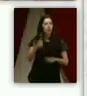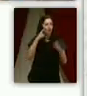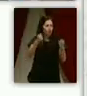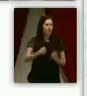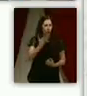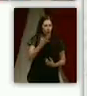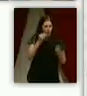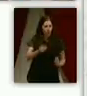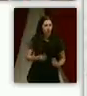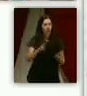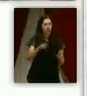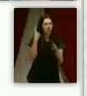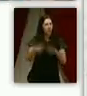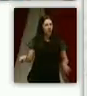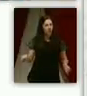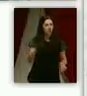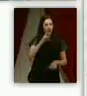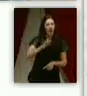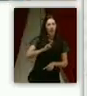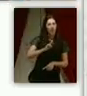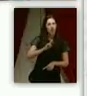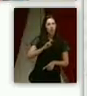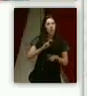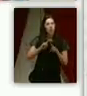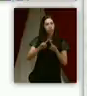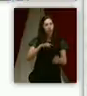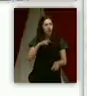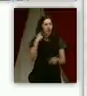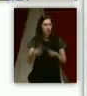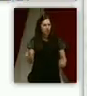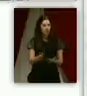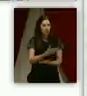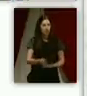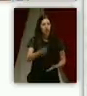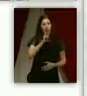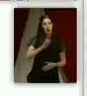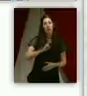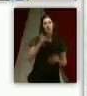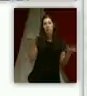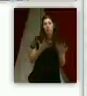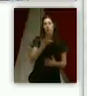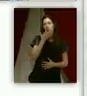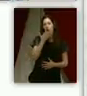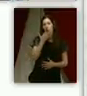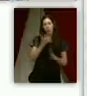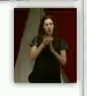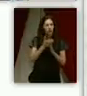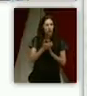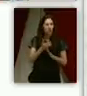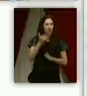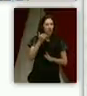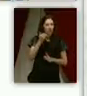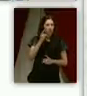Those who are not too familiar with this, one notification is one thing and one alert is another.